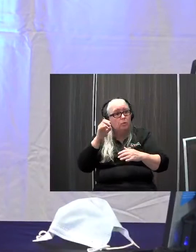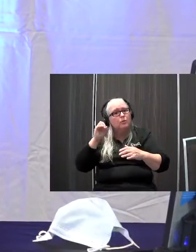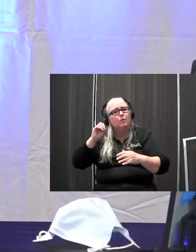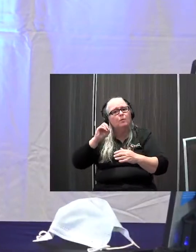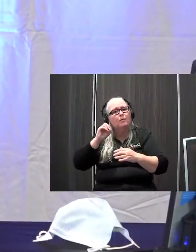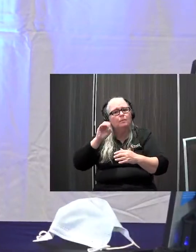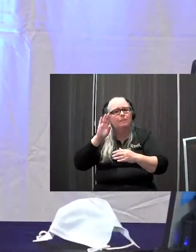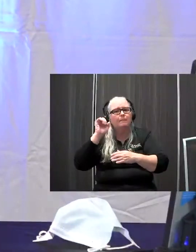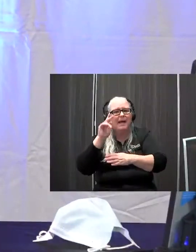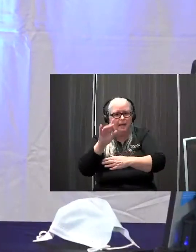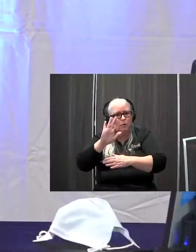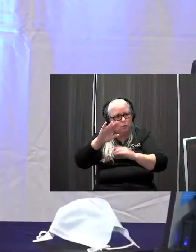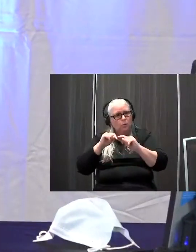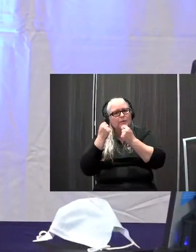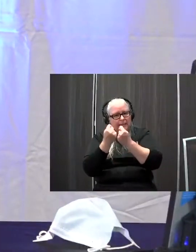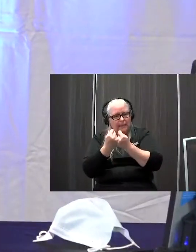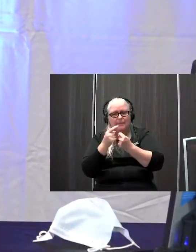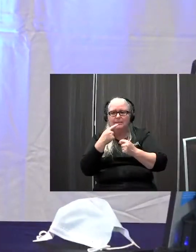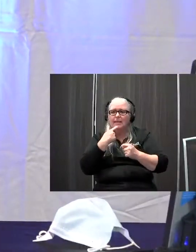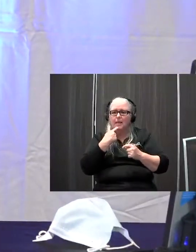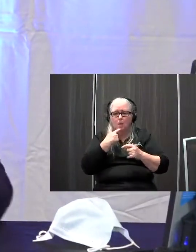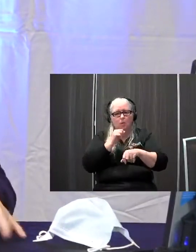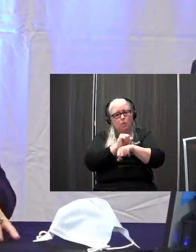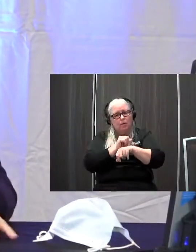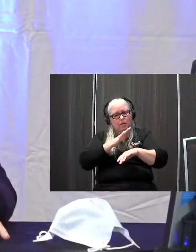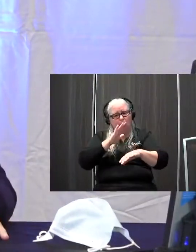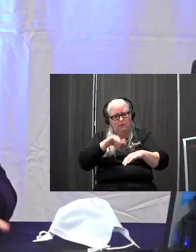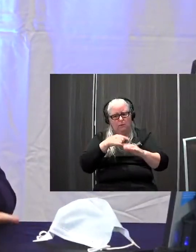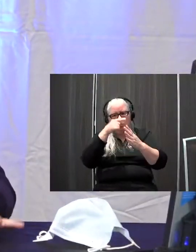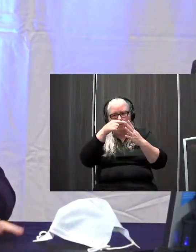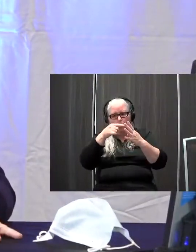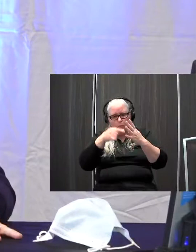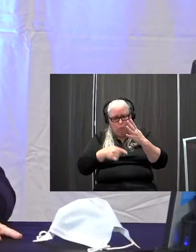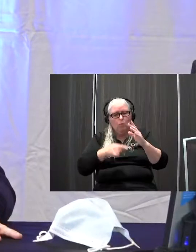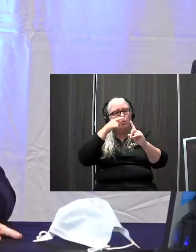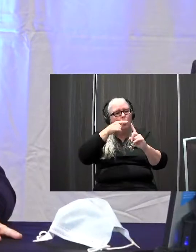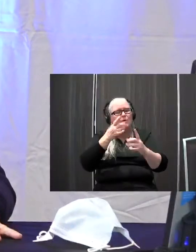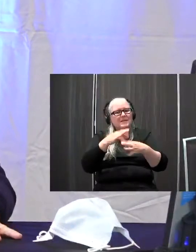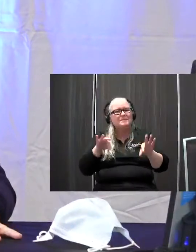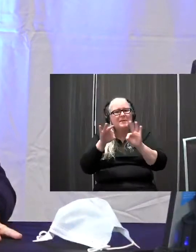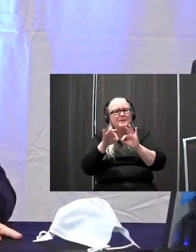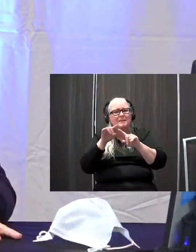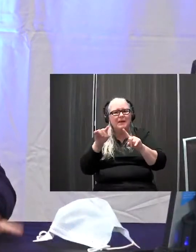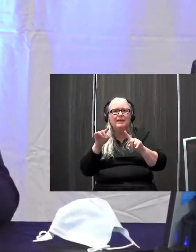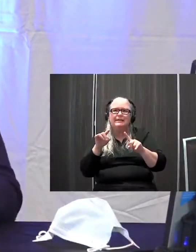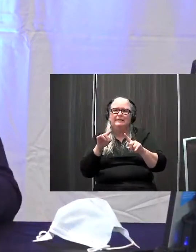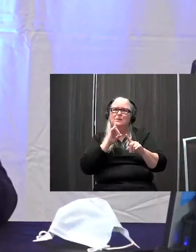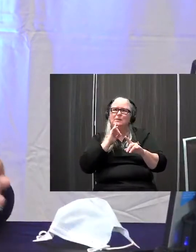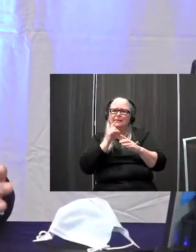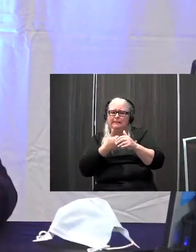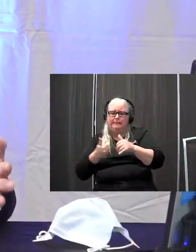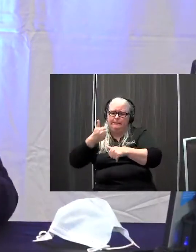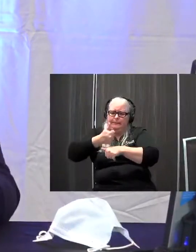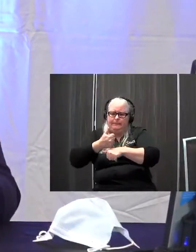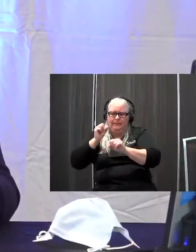working on these questions is something that feels important to me, the bigger priority for me right now is working on this. Can we